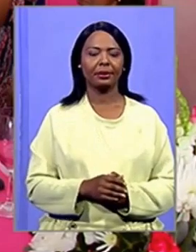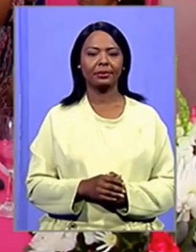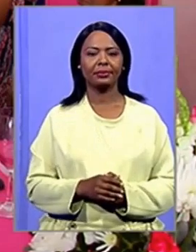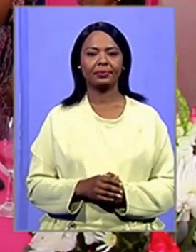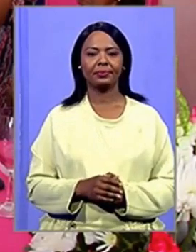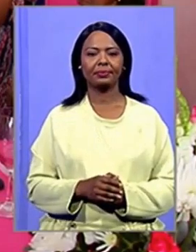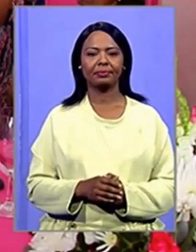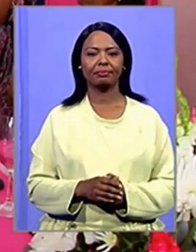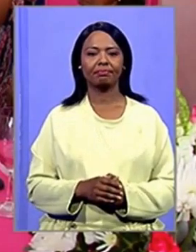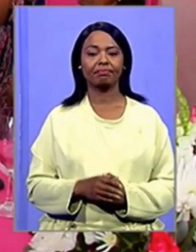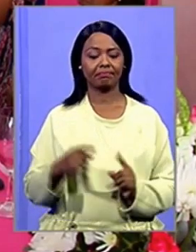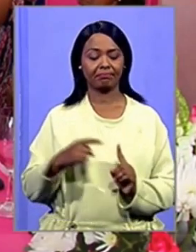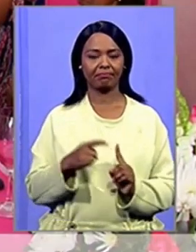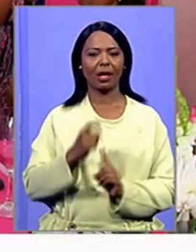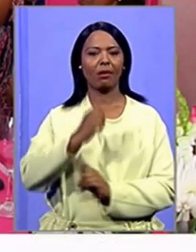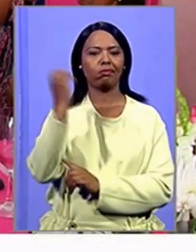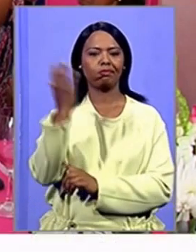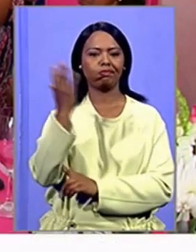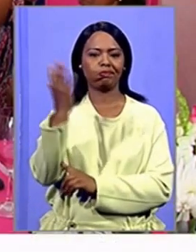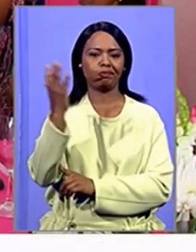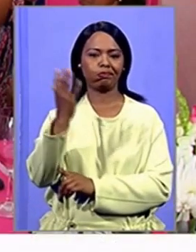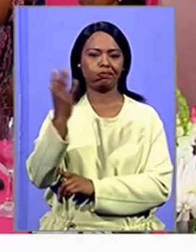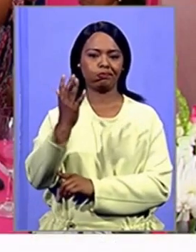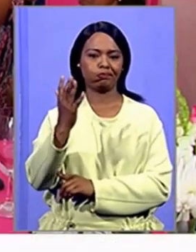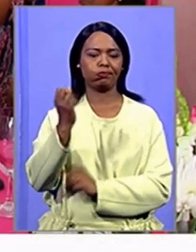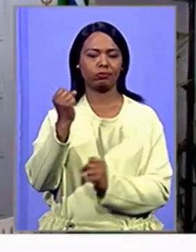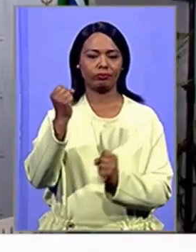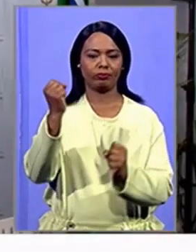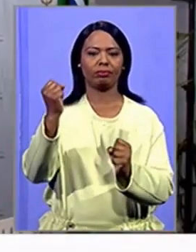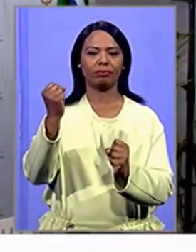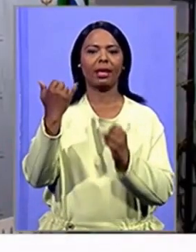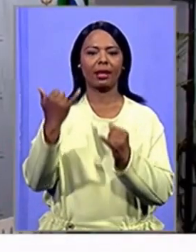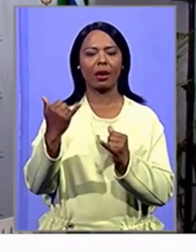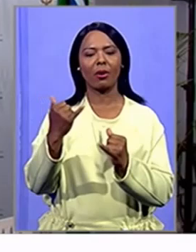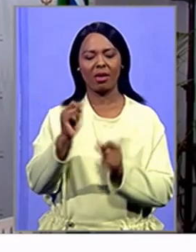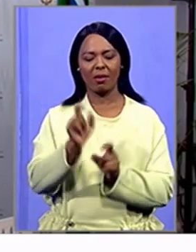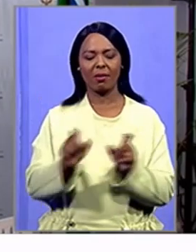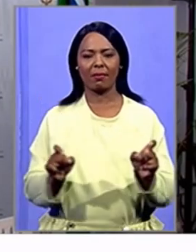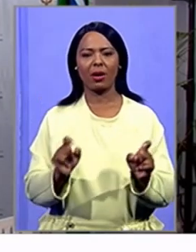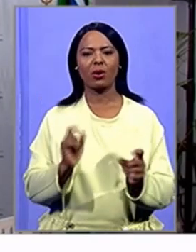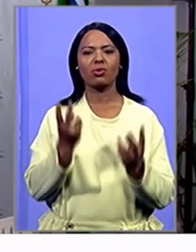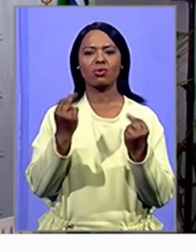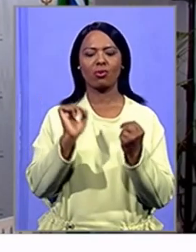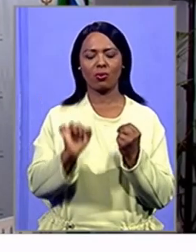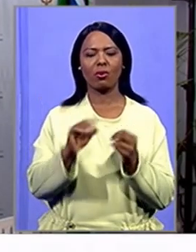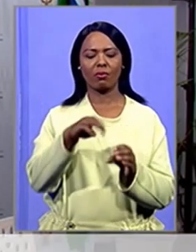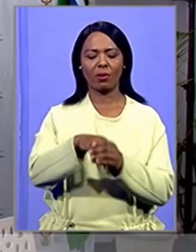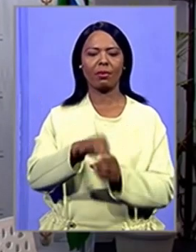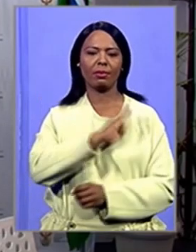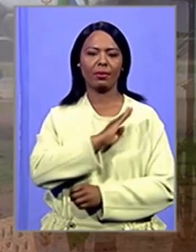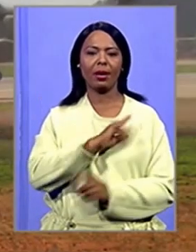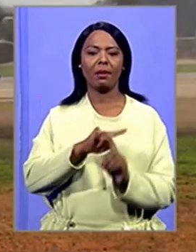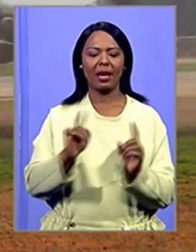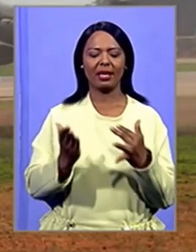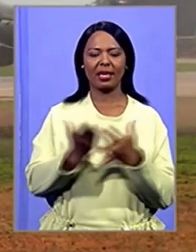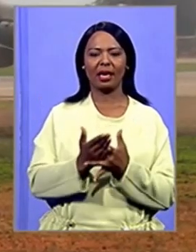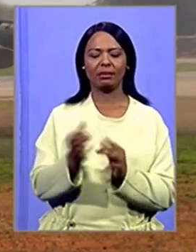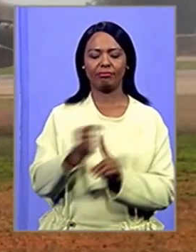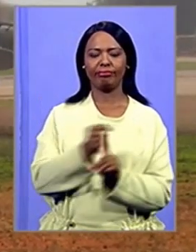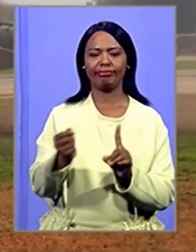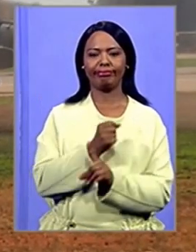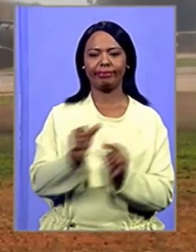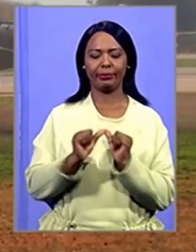Nako ya motlotlo mme go tsibuswa thata maloko a mašwa a sesole go lebeletswe dikgetsi tseo di ntseng di tlhagelela tsa